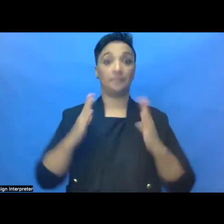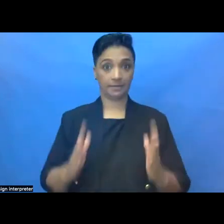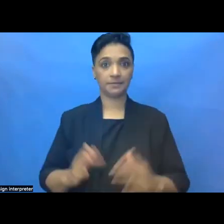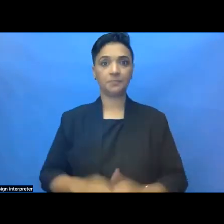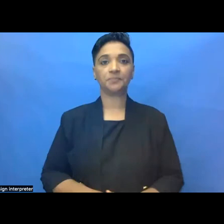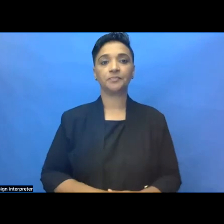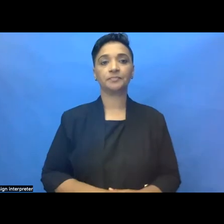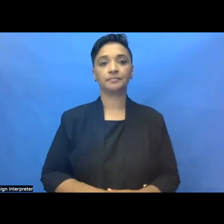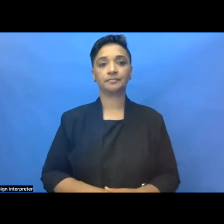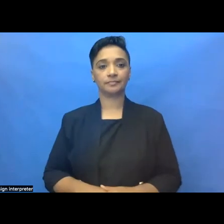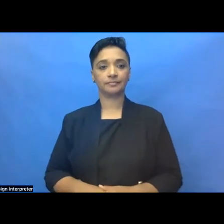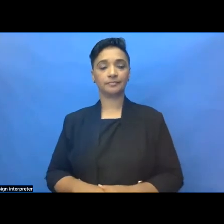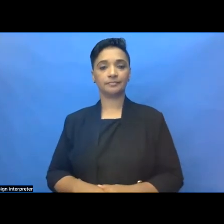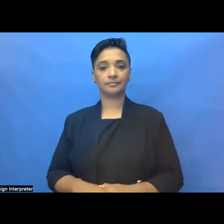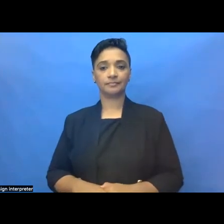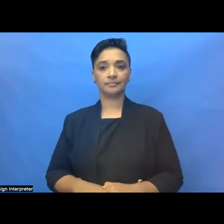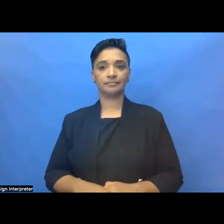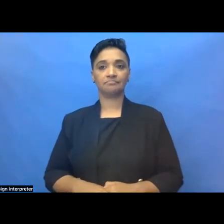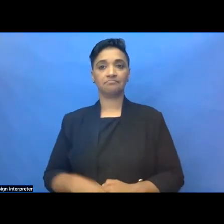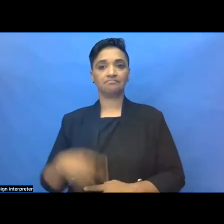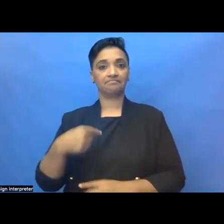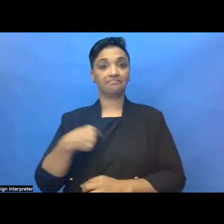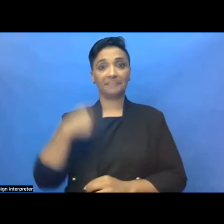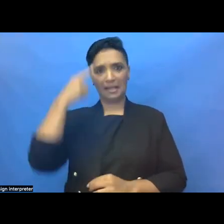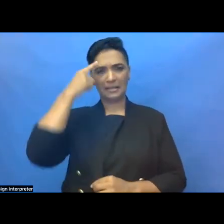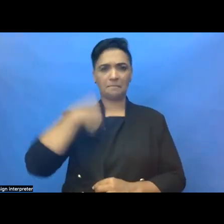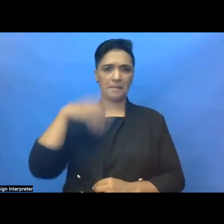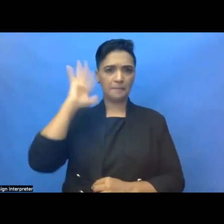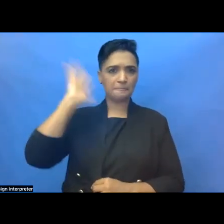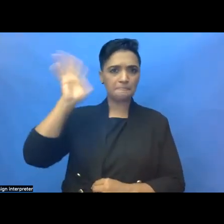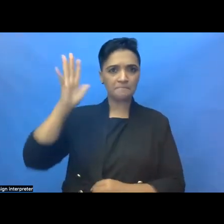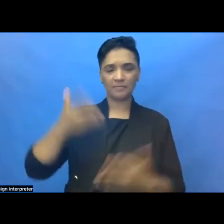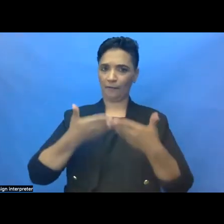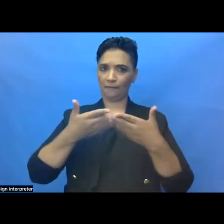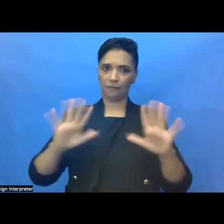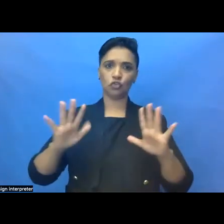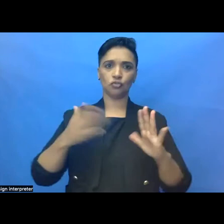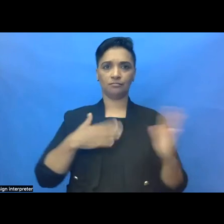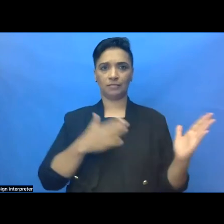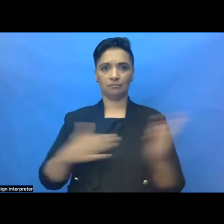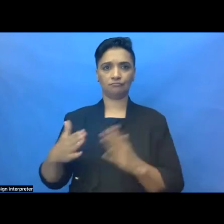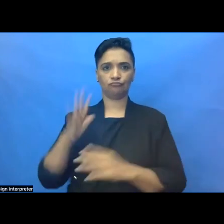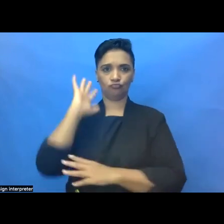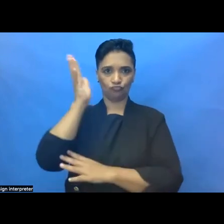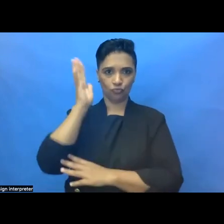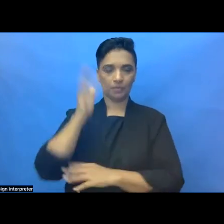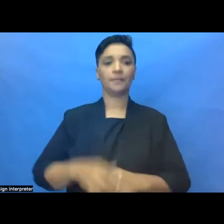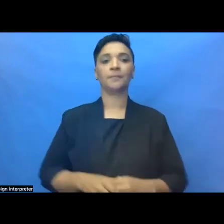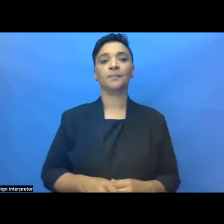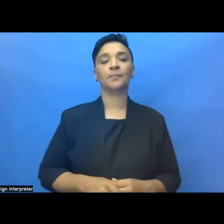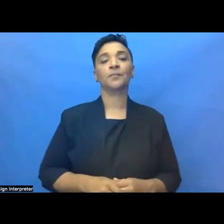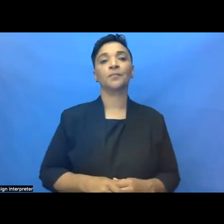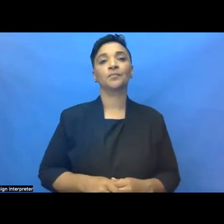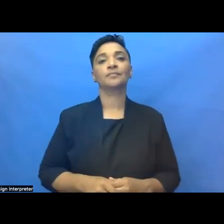I think this is all for this moment, what I ready to share. As I said,